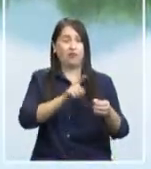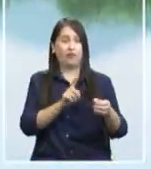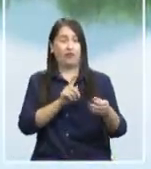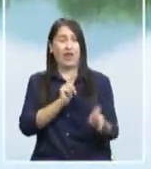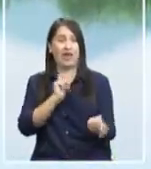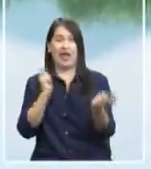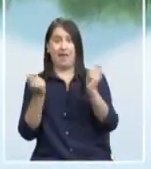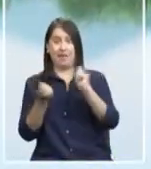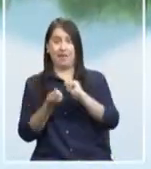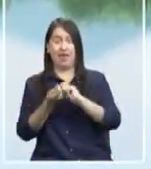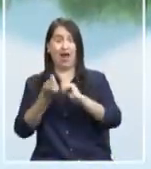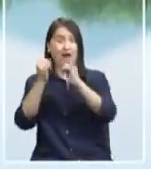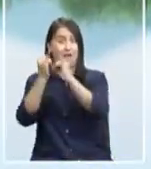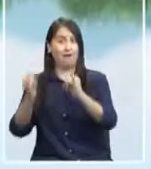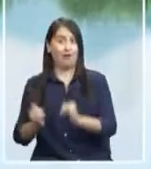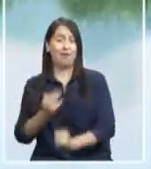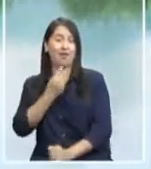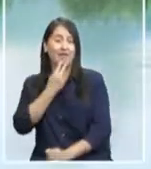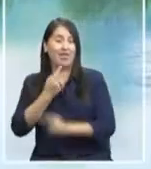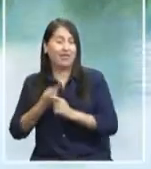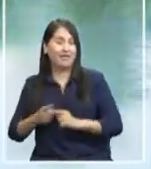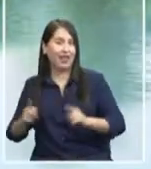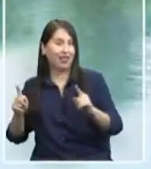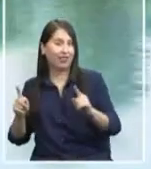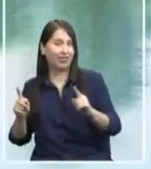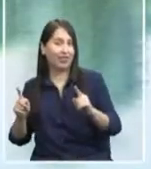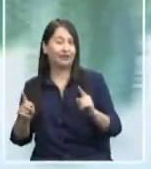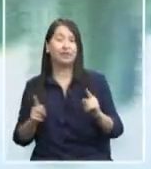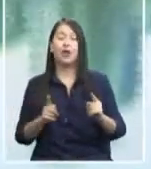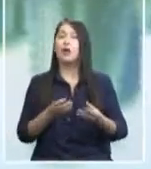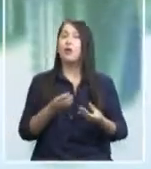the pandemic were talking about, still they talk about